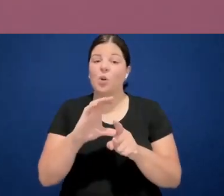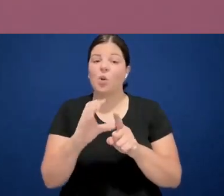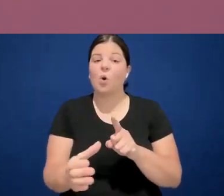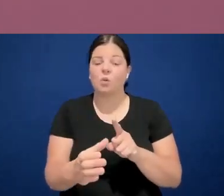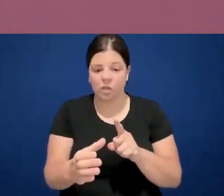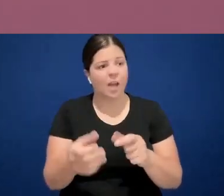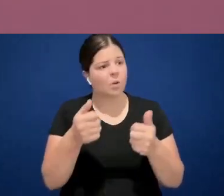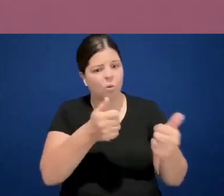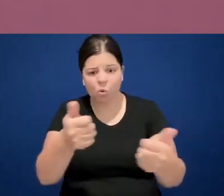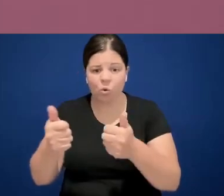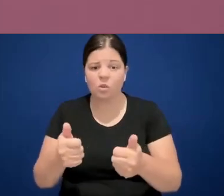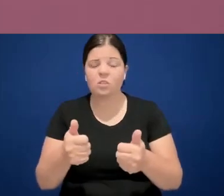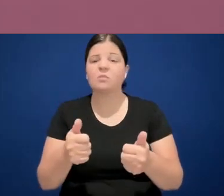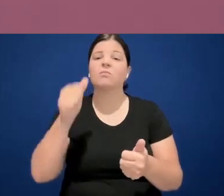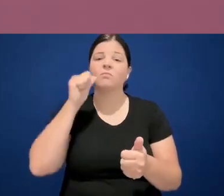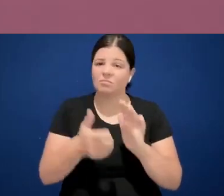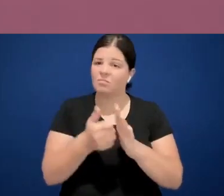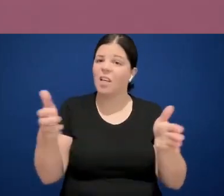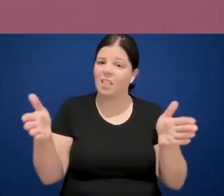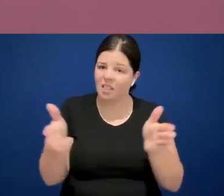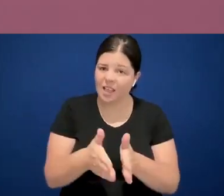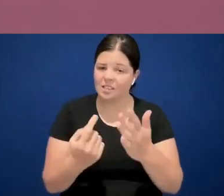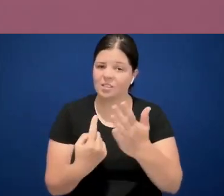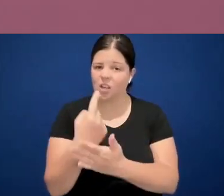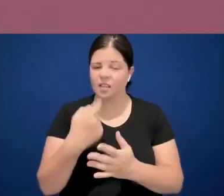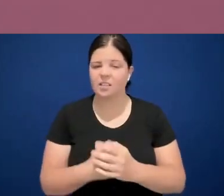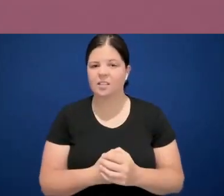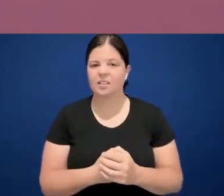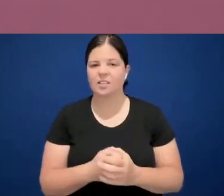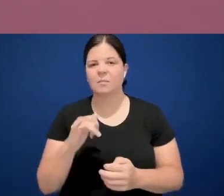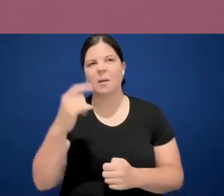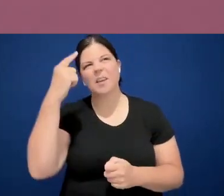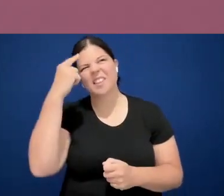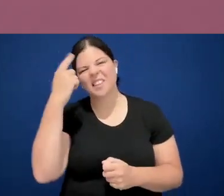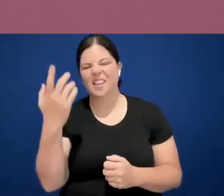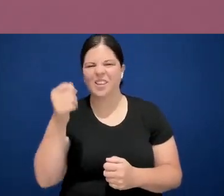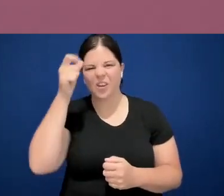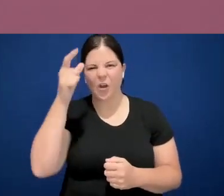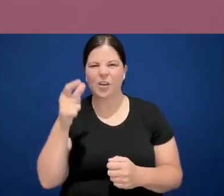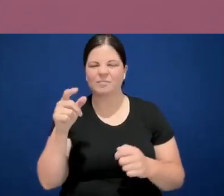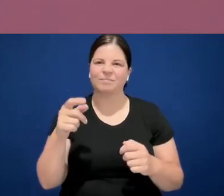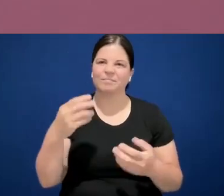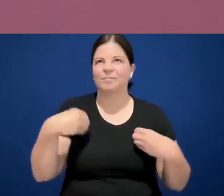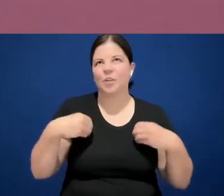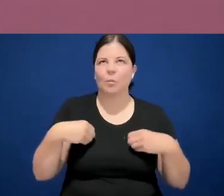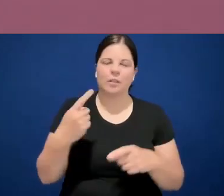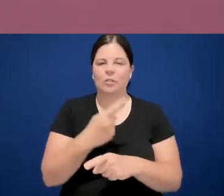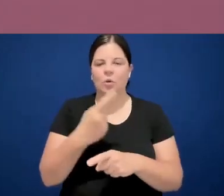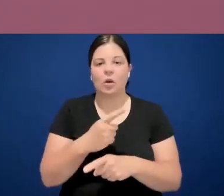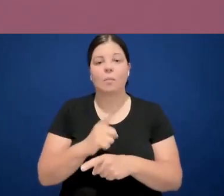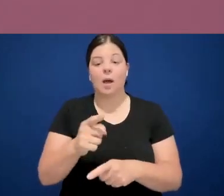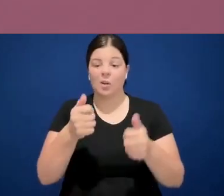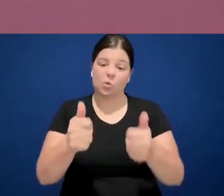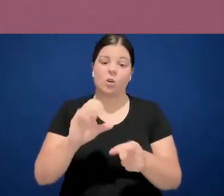corruption occurring in your organisation. And I know it may sound like a corporate buzzword at times, but having a good culture will save